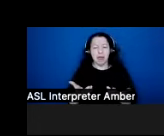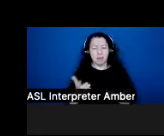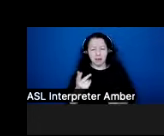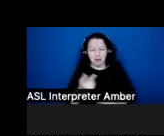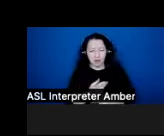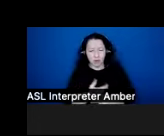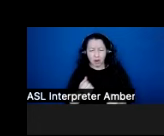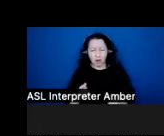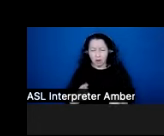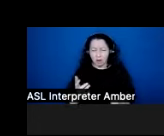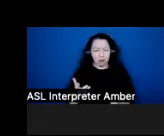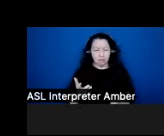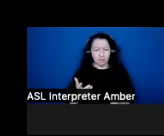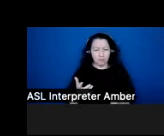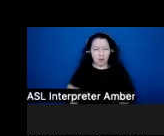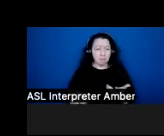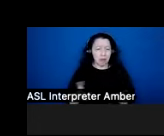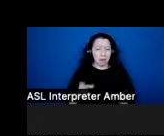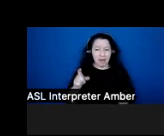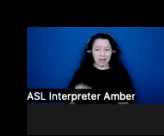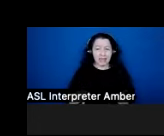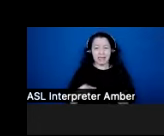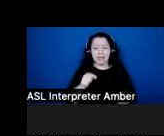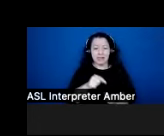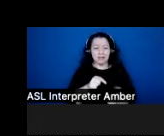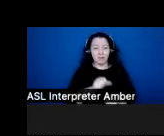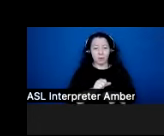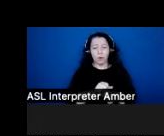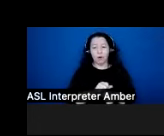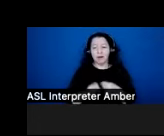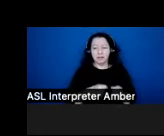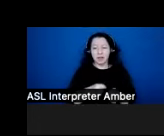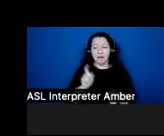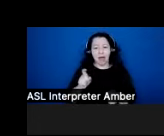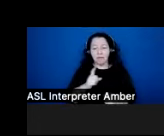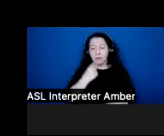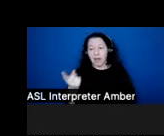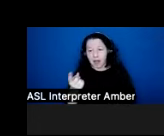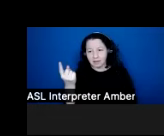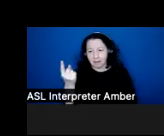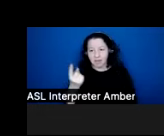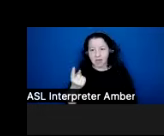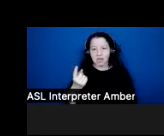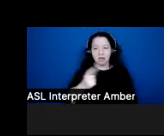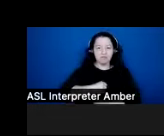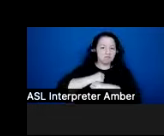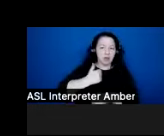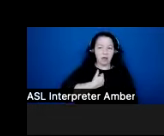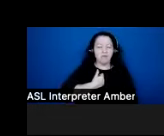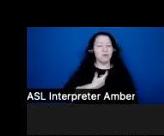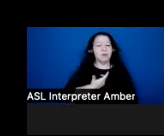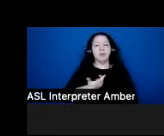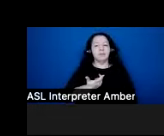much do I maybe need this employment versus, all right, I'm going to say something because I just can't do this anymore. Like, this